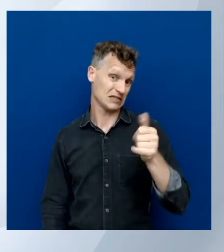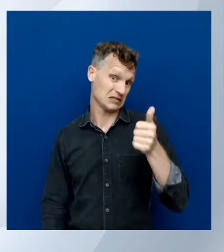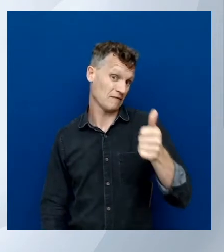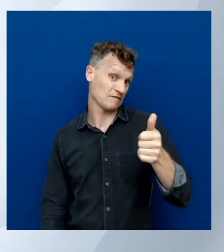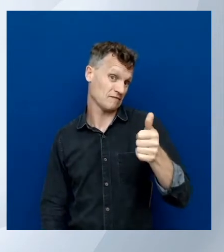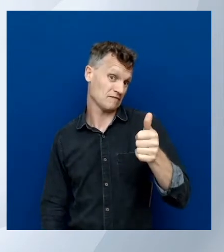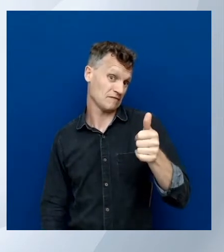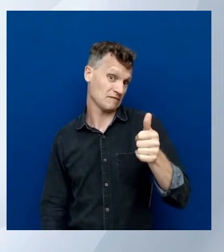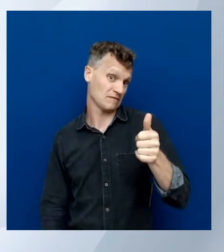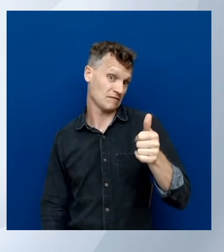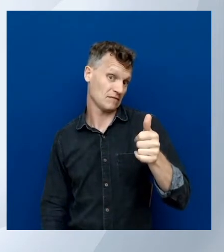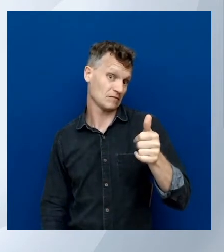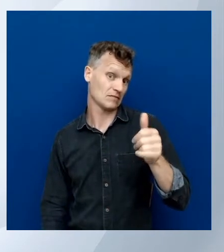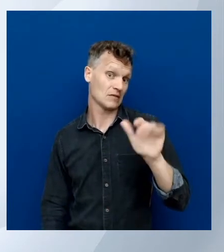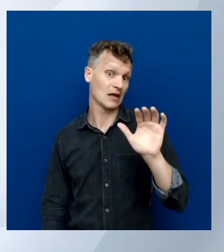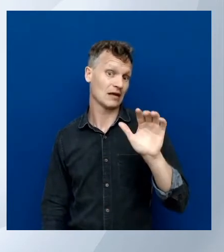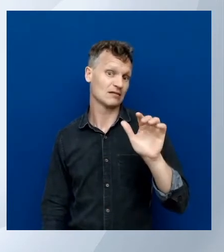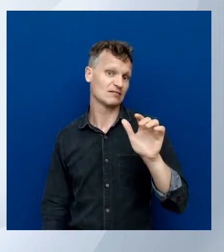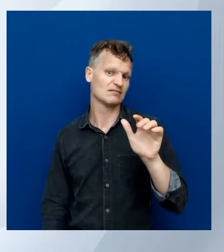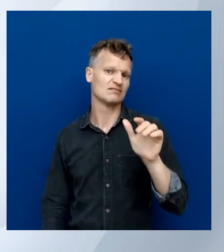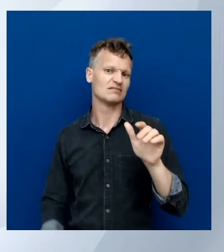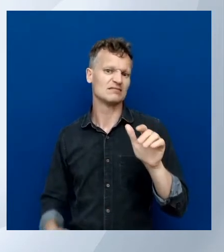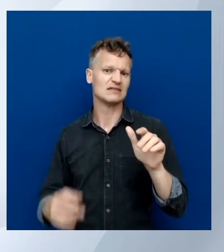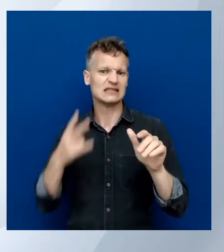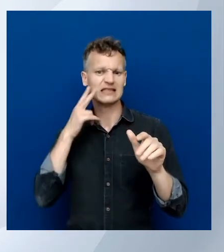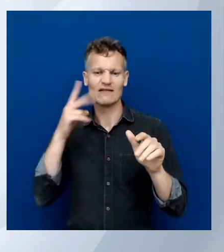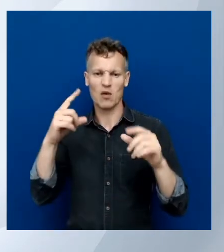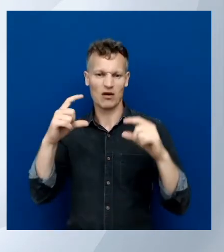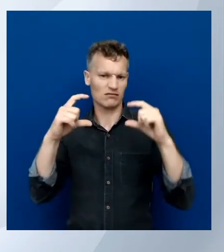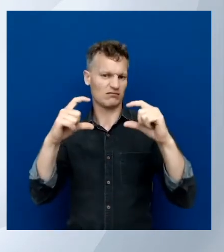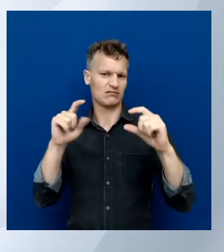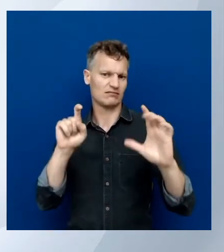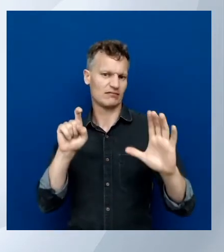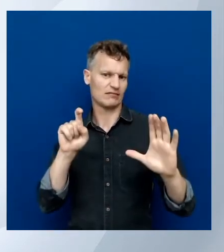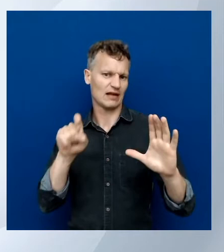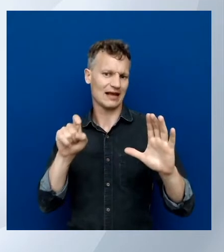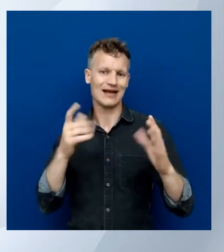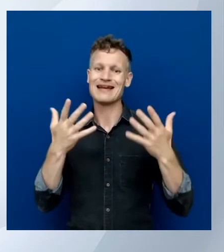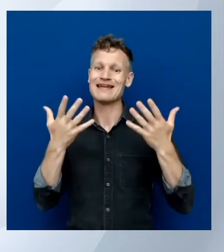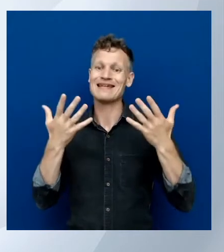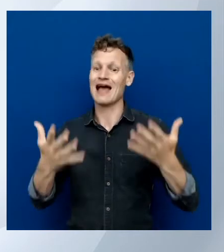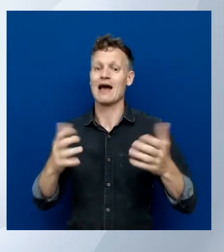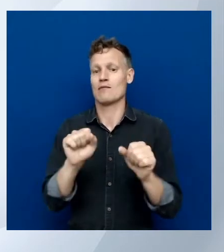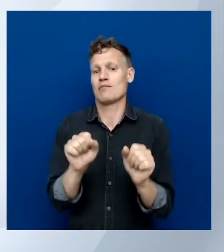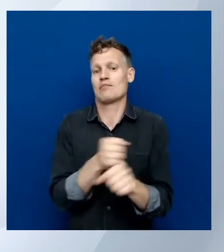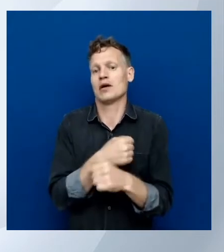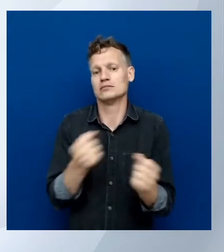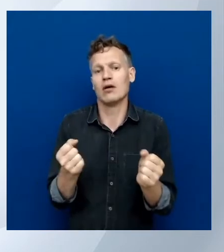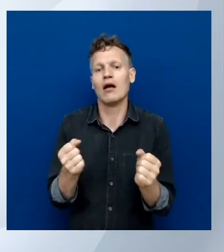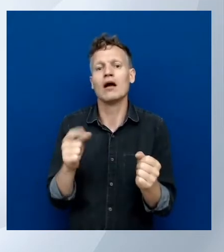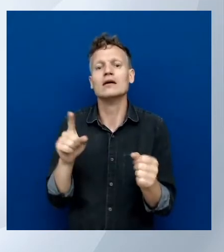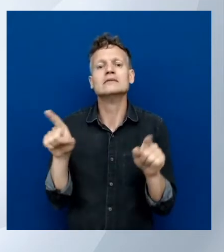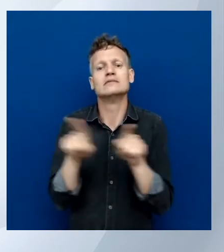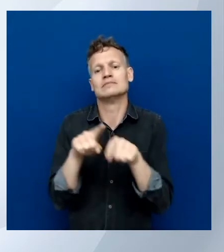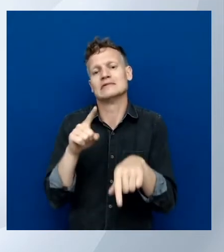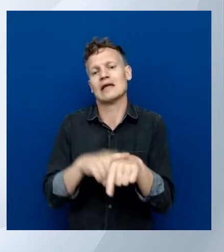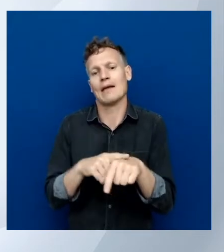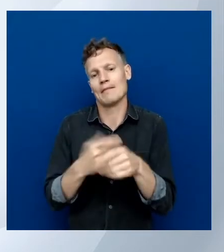clicking on this button. But right now it's grayed out because we are updating the cluster.